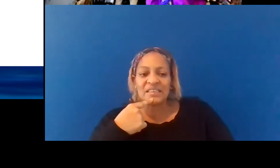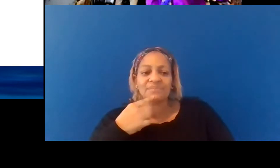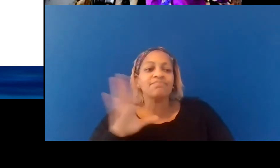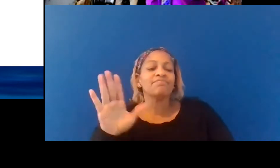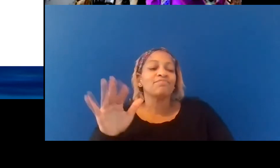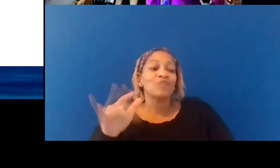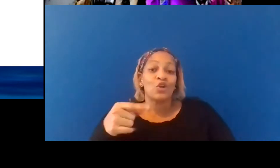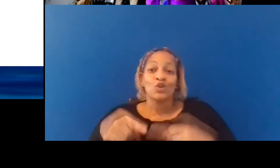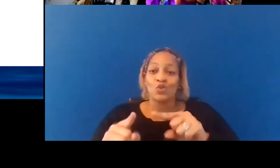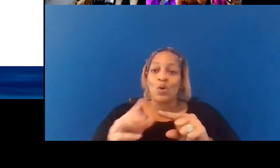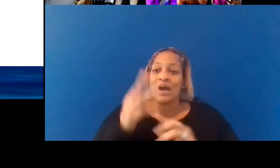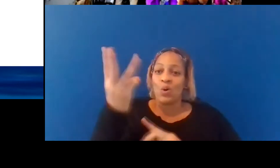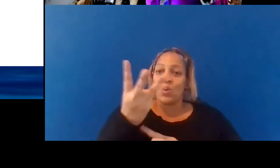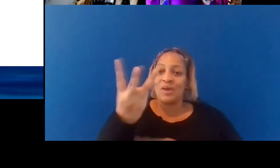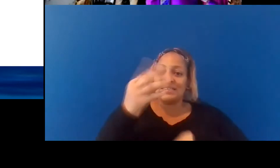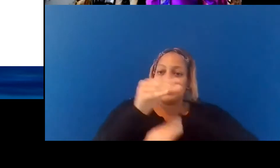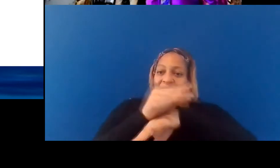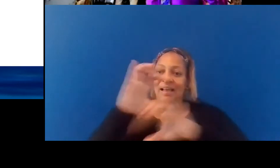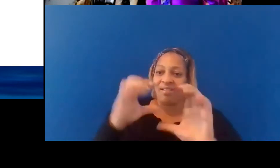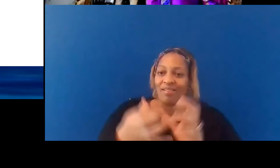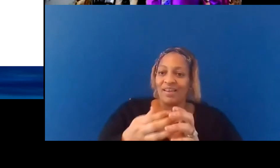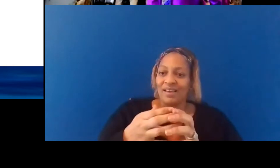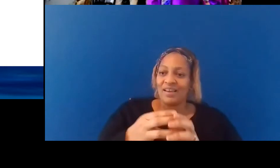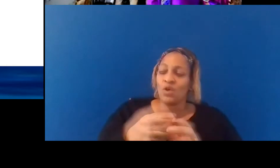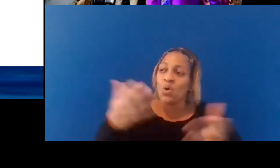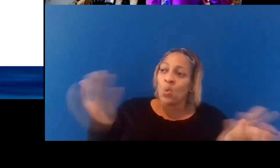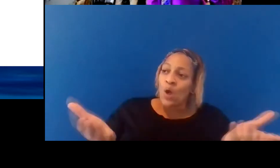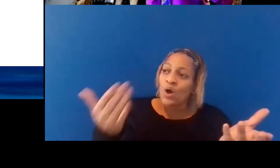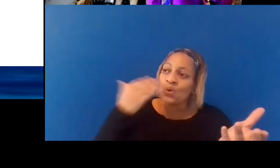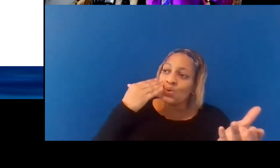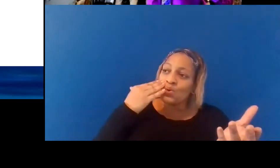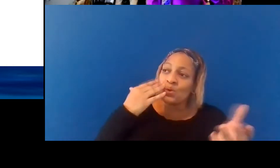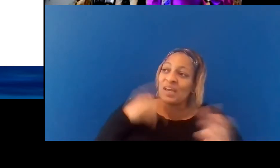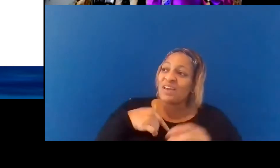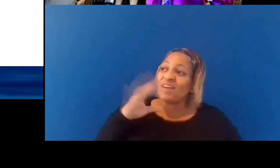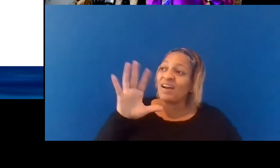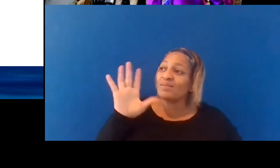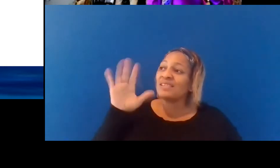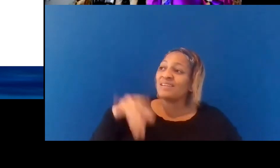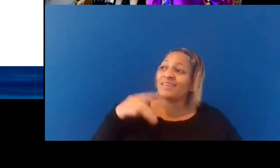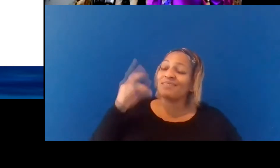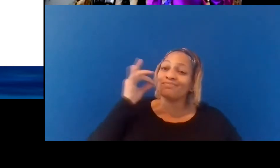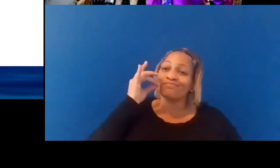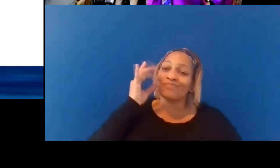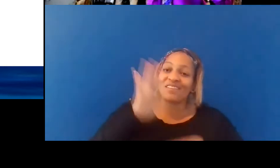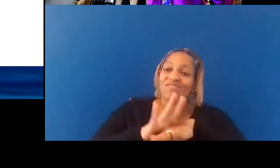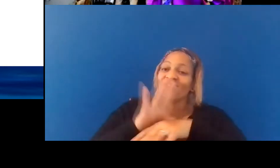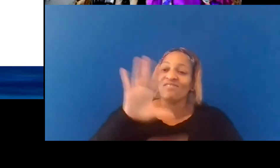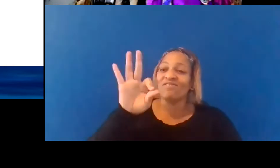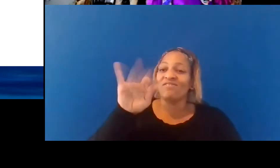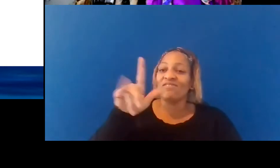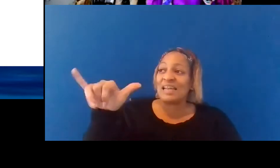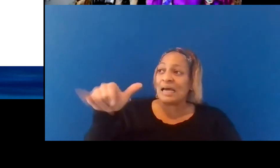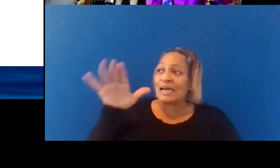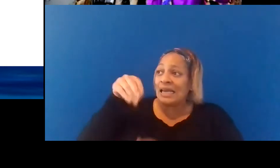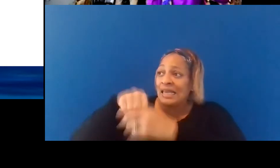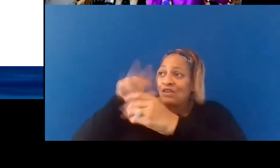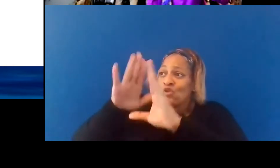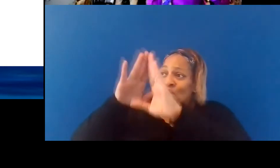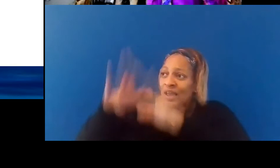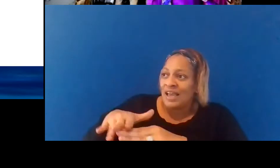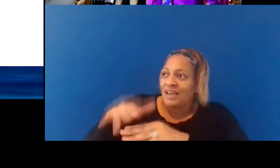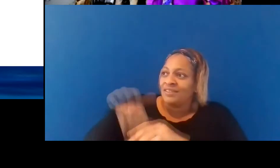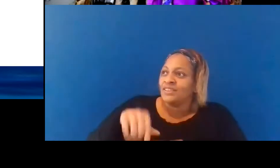say during our Wednesday night class, you know, to be a fly on the wall in y'all's house to see what kind of shenanigans the two of